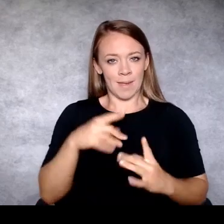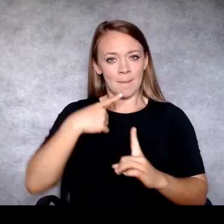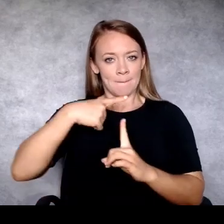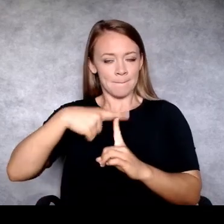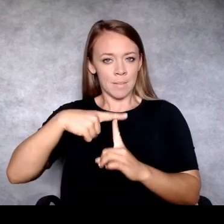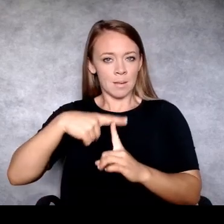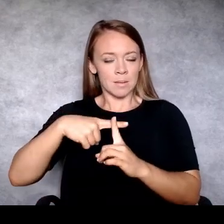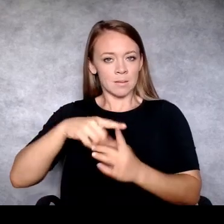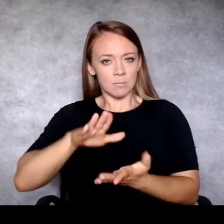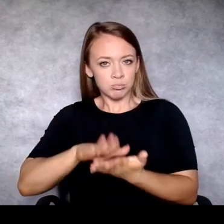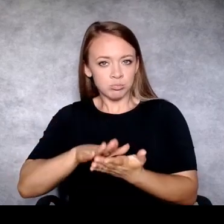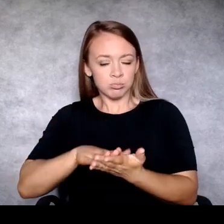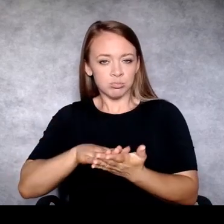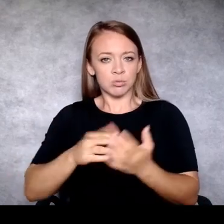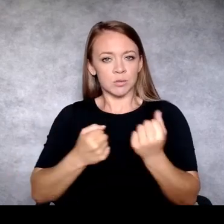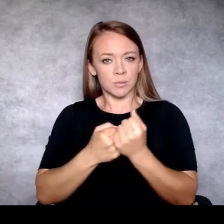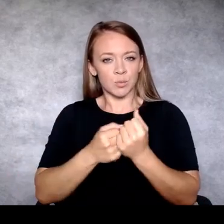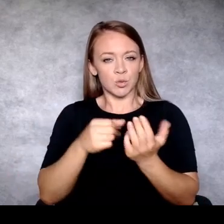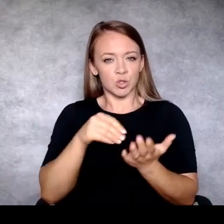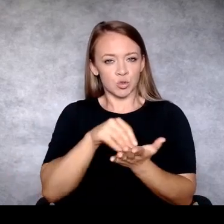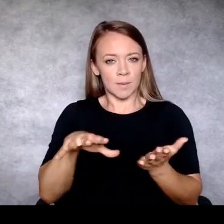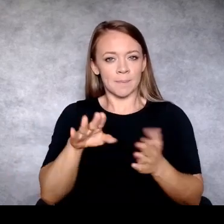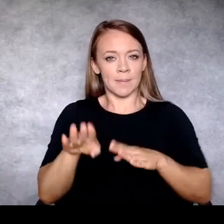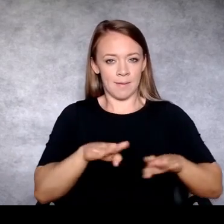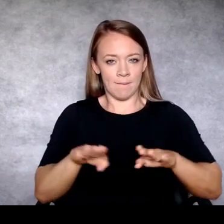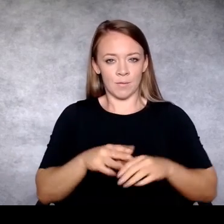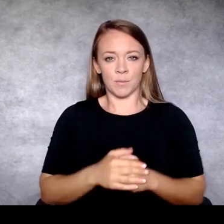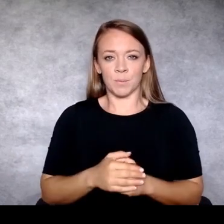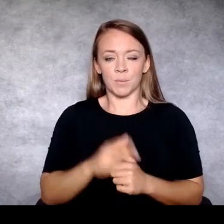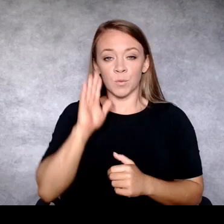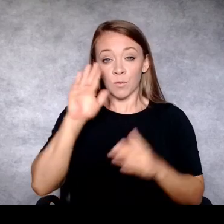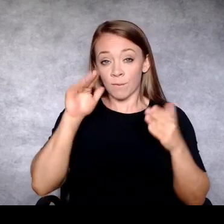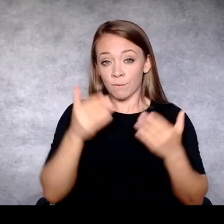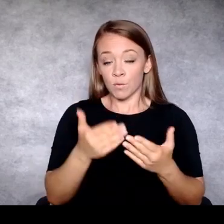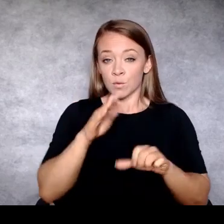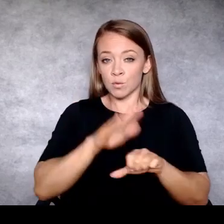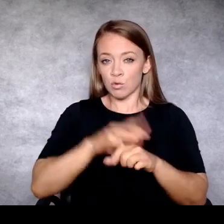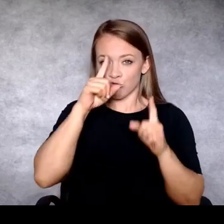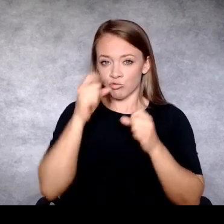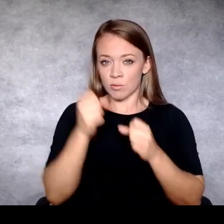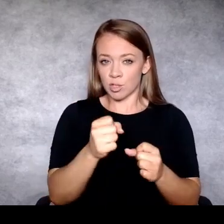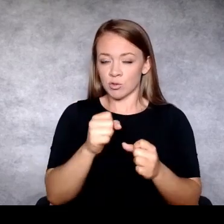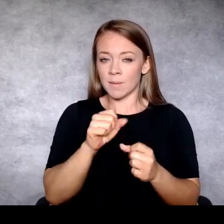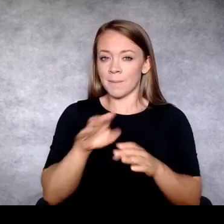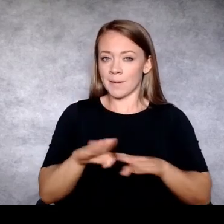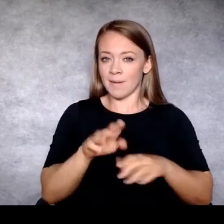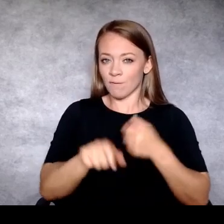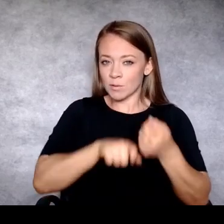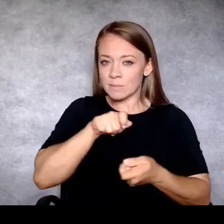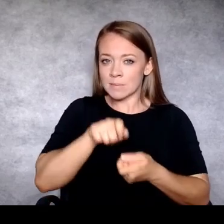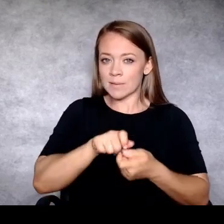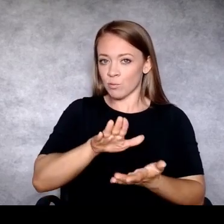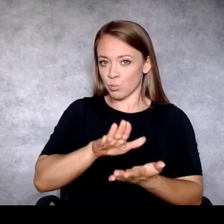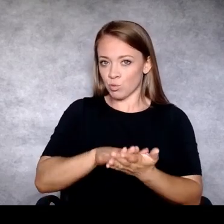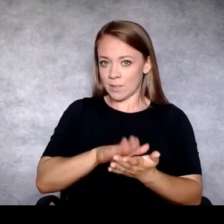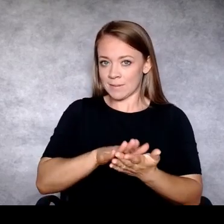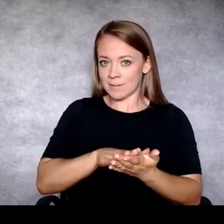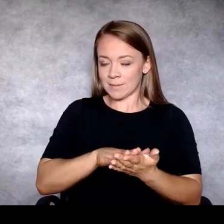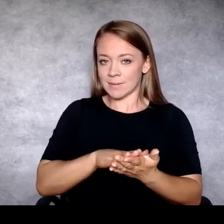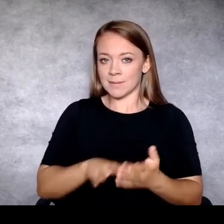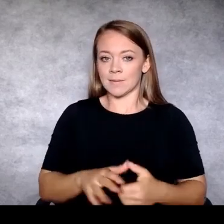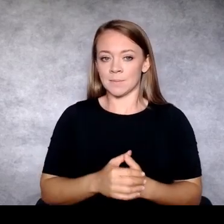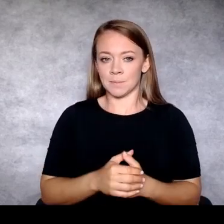positive reinforcement to support student behavior. We will focus on the strategies of behavior-specific praise, first